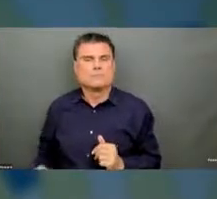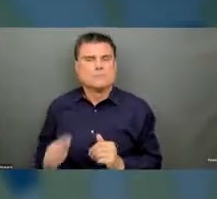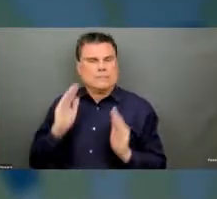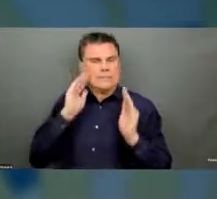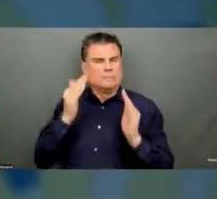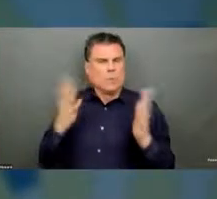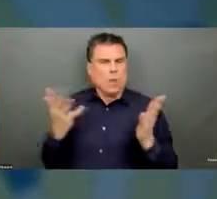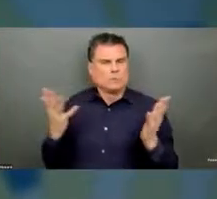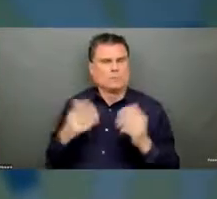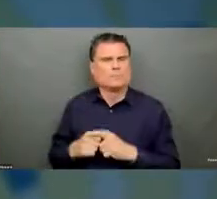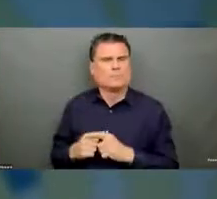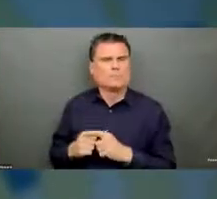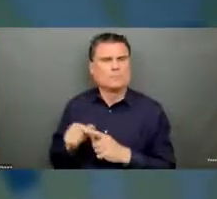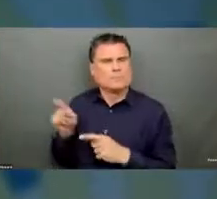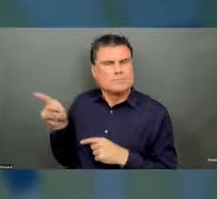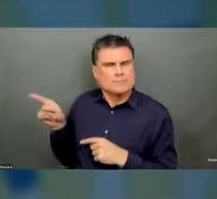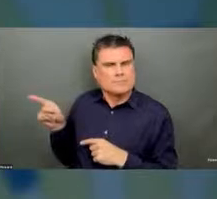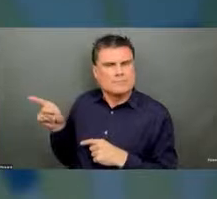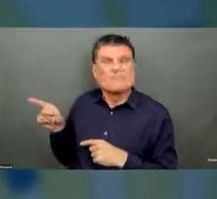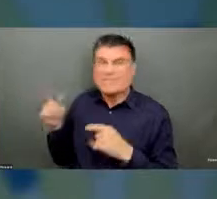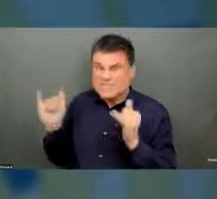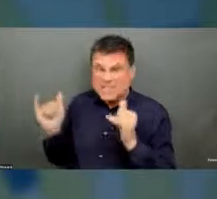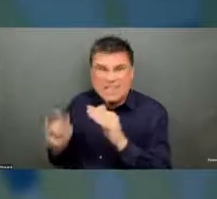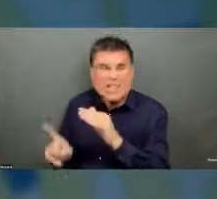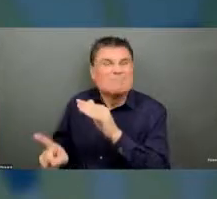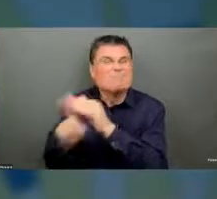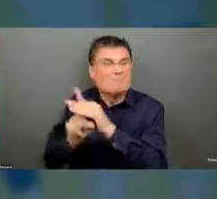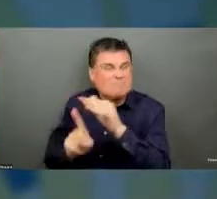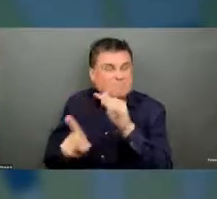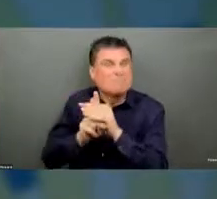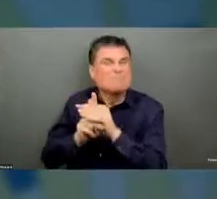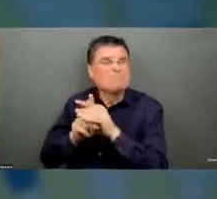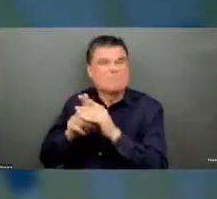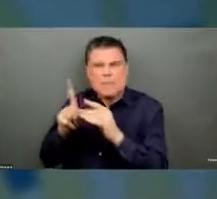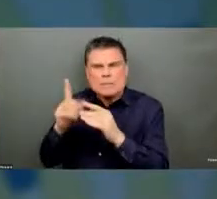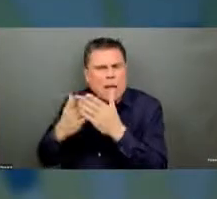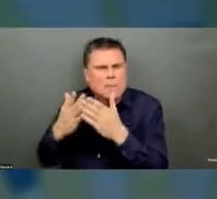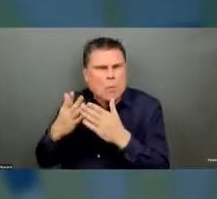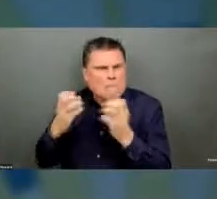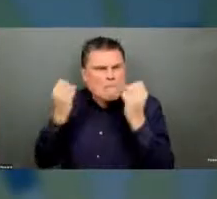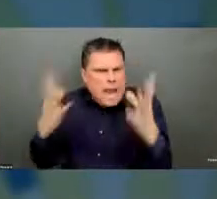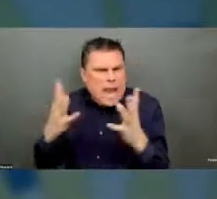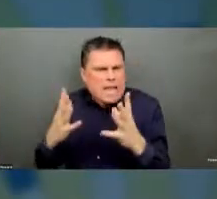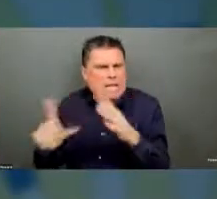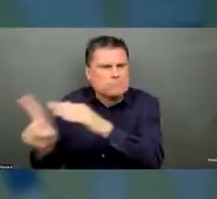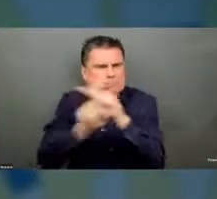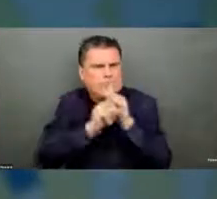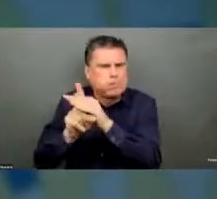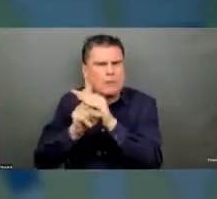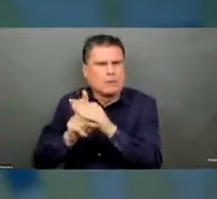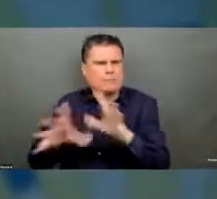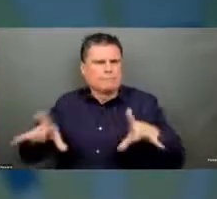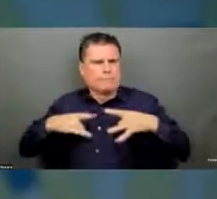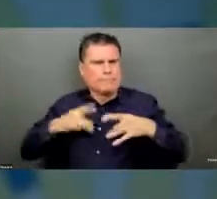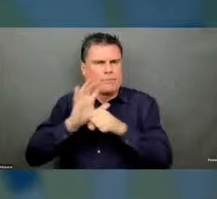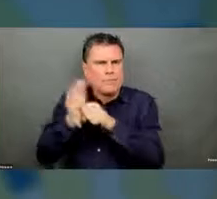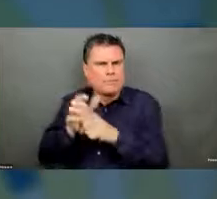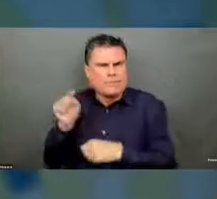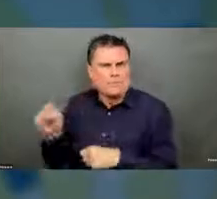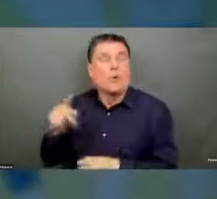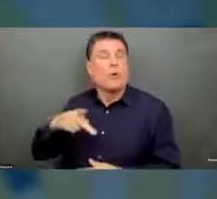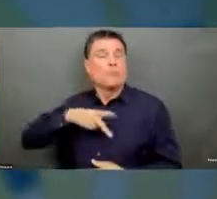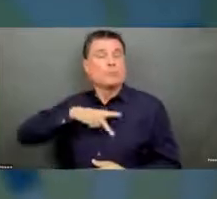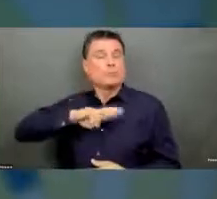province, and particularly right now around Prince Rupert, but also an ongoing challenge in areas in the